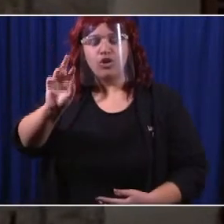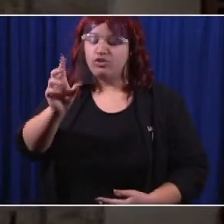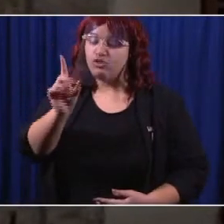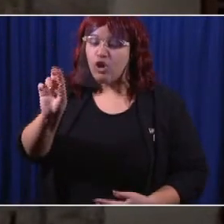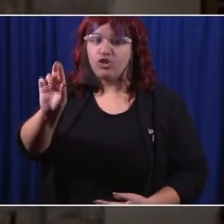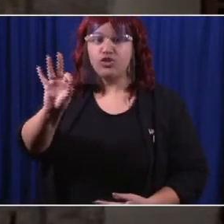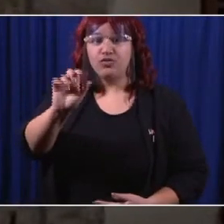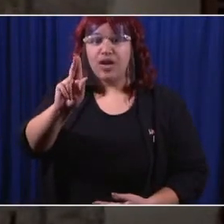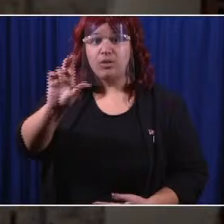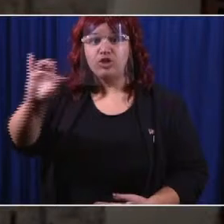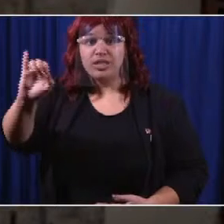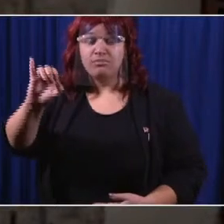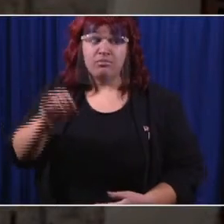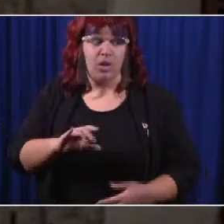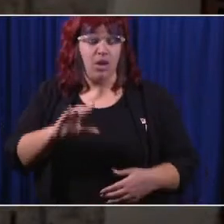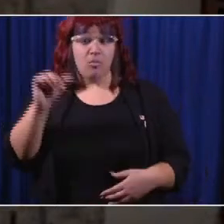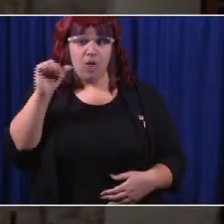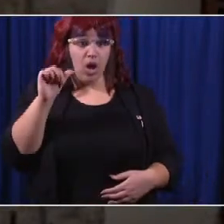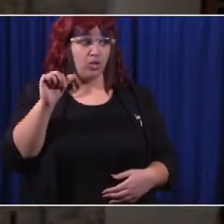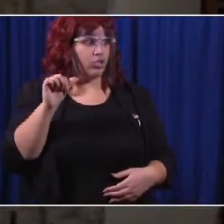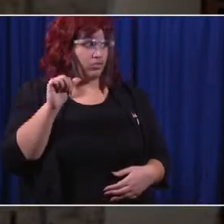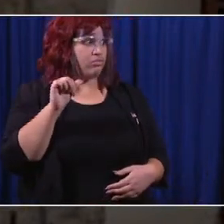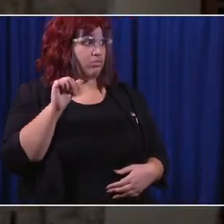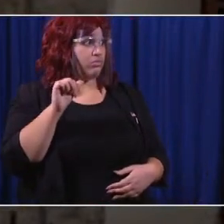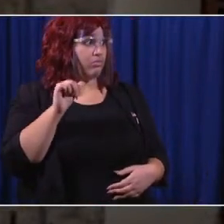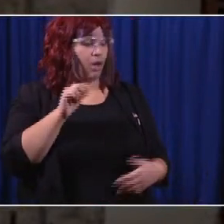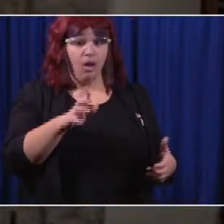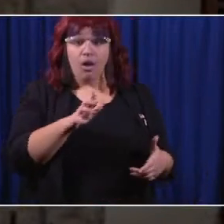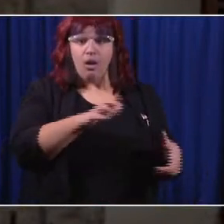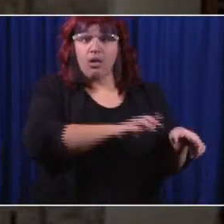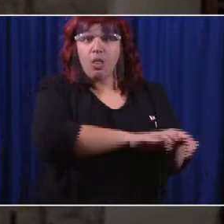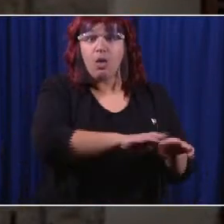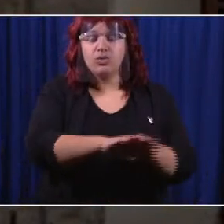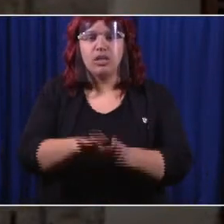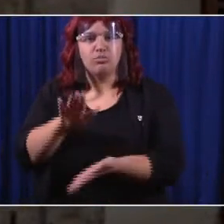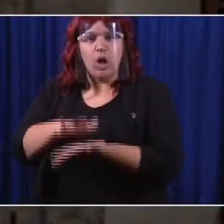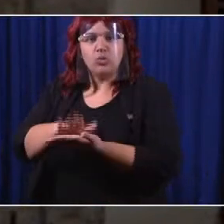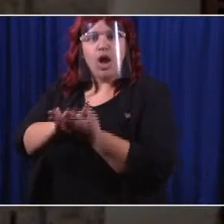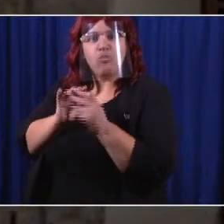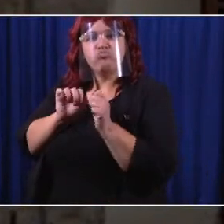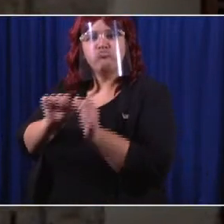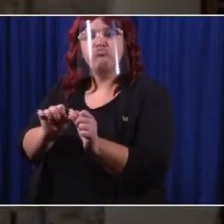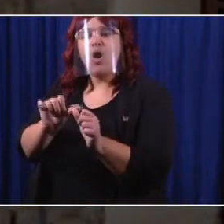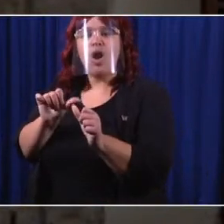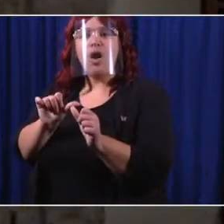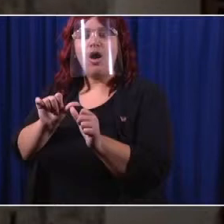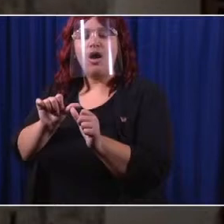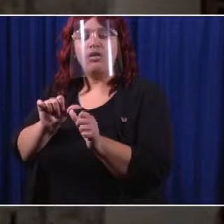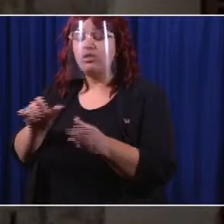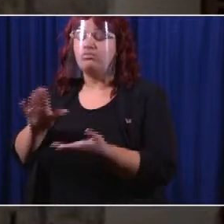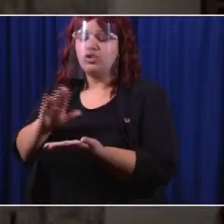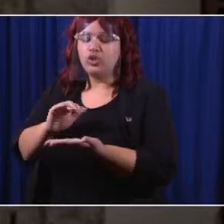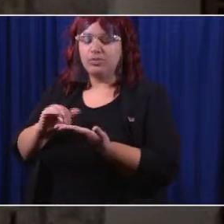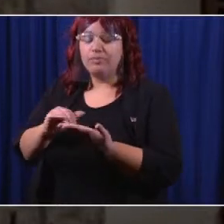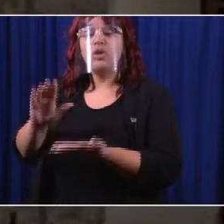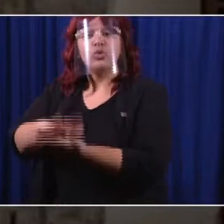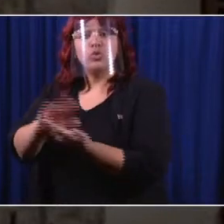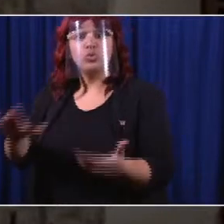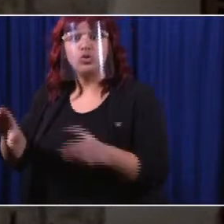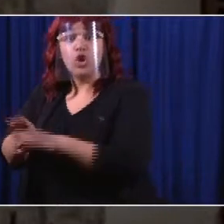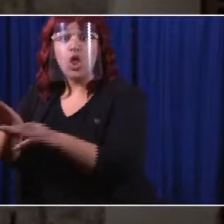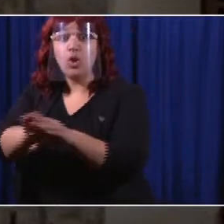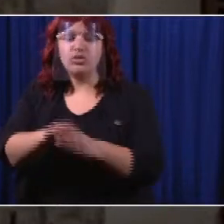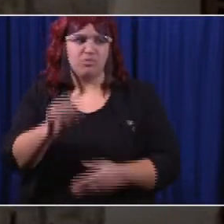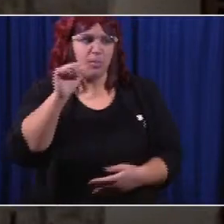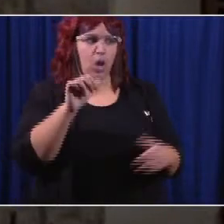or have had to scale back due to the rising cases. I'm wondering if you can sort of react to Fauci's comments, and is it time to close the bars